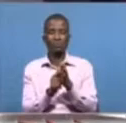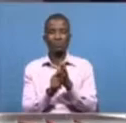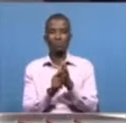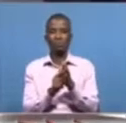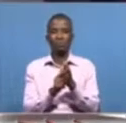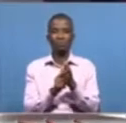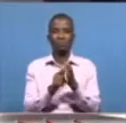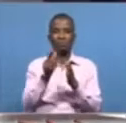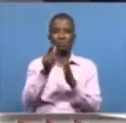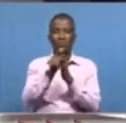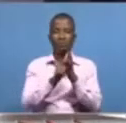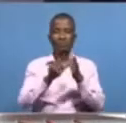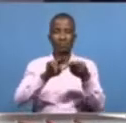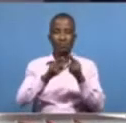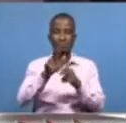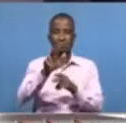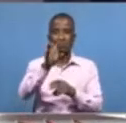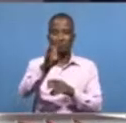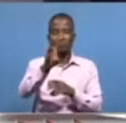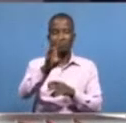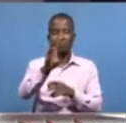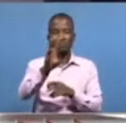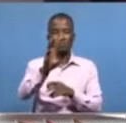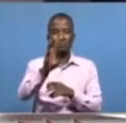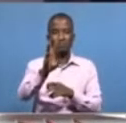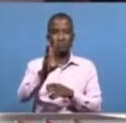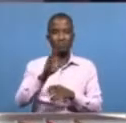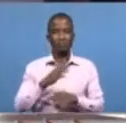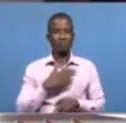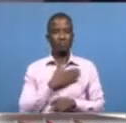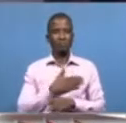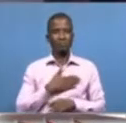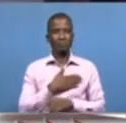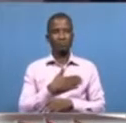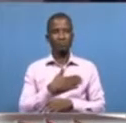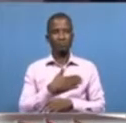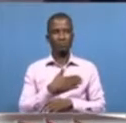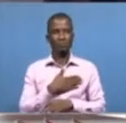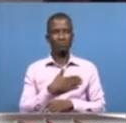is subsidiary. My lords,